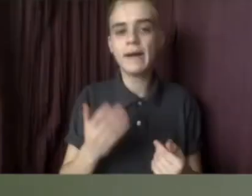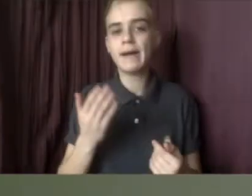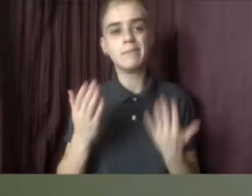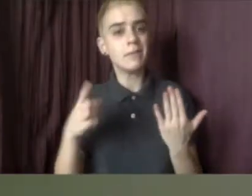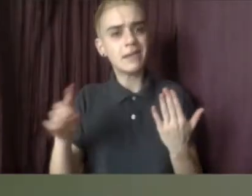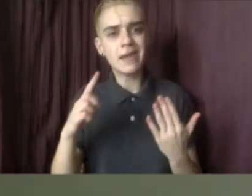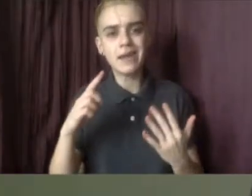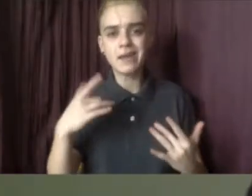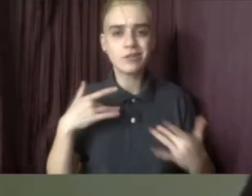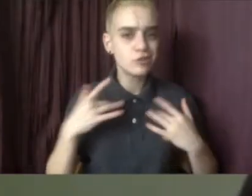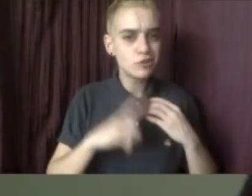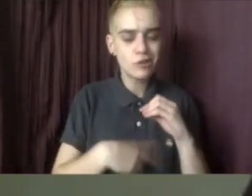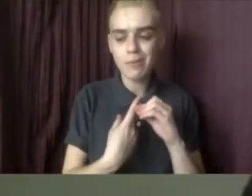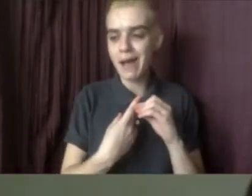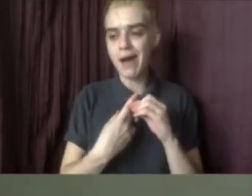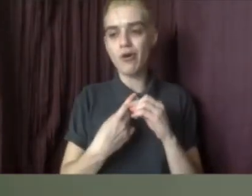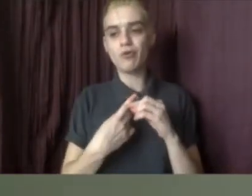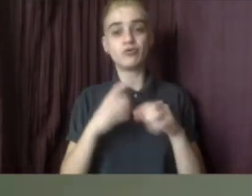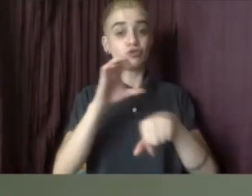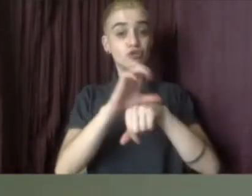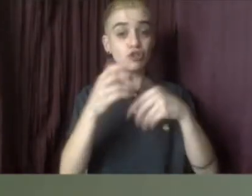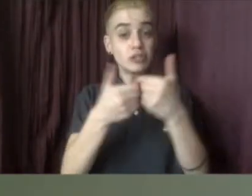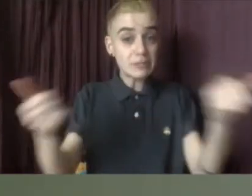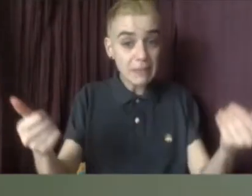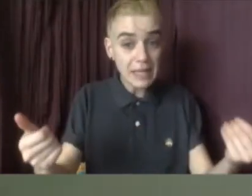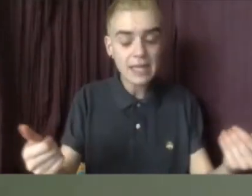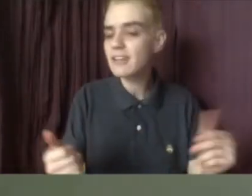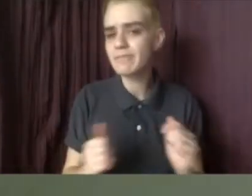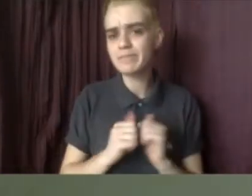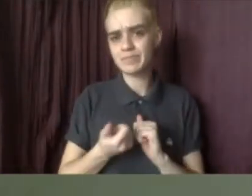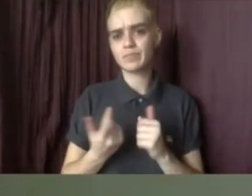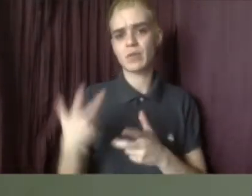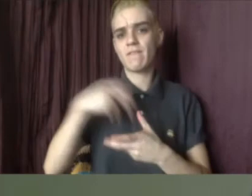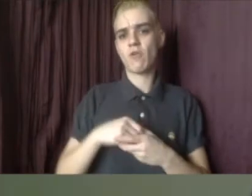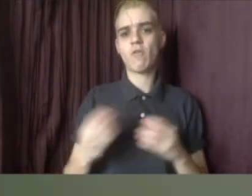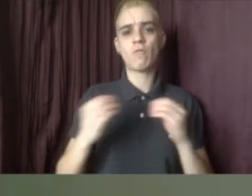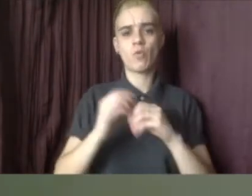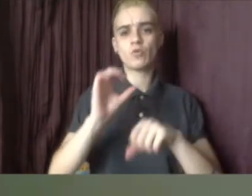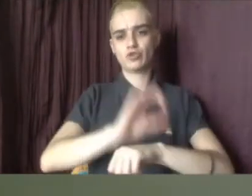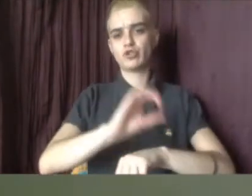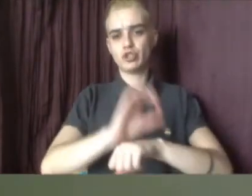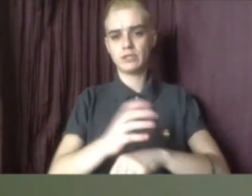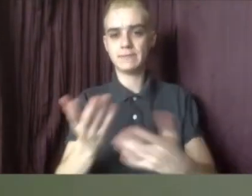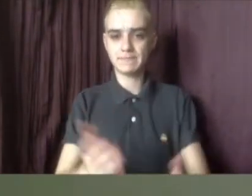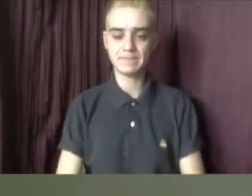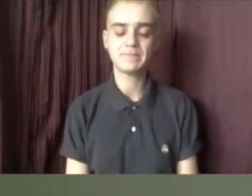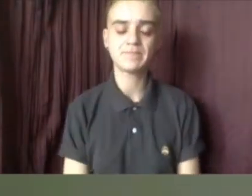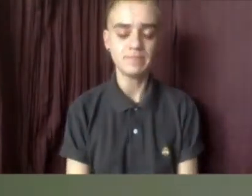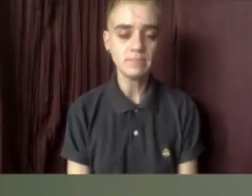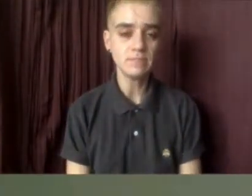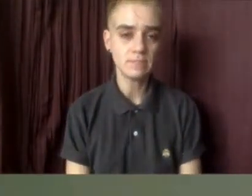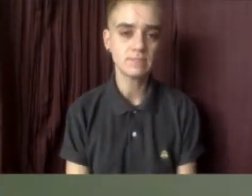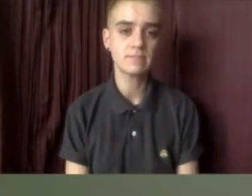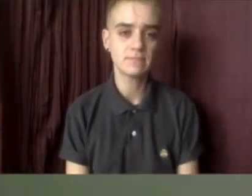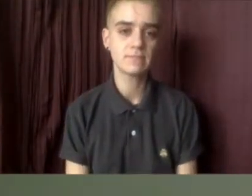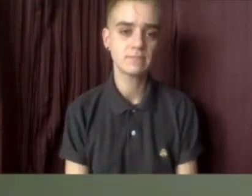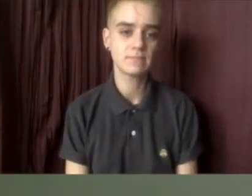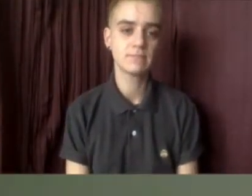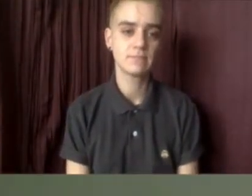asking for churches to get involved. And it starts, sometimes it starts out with a really small outreach.